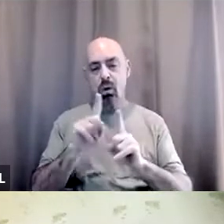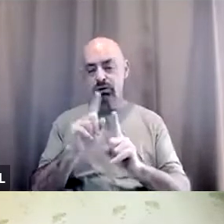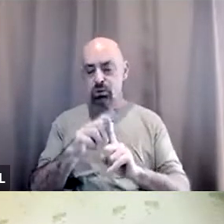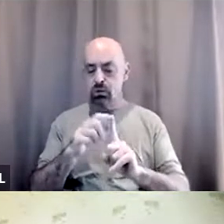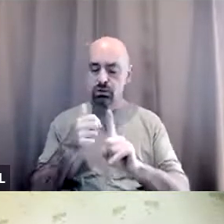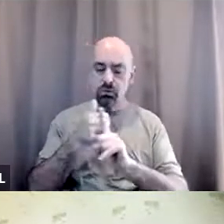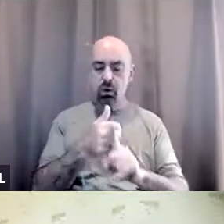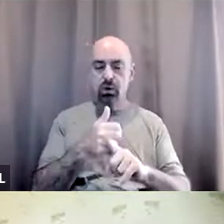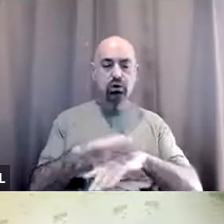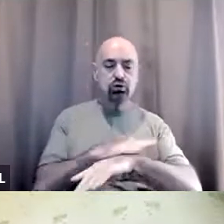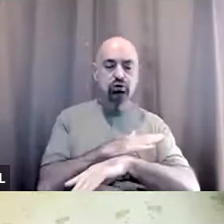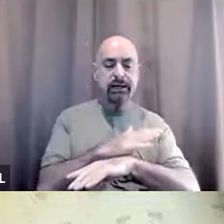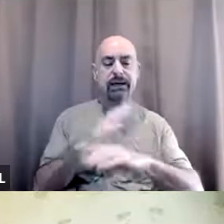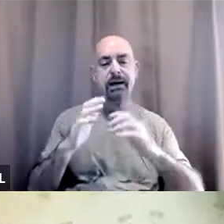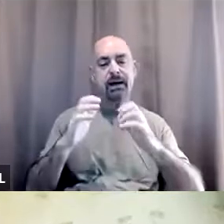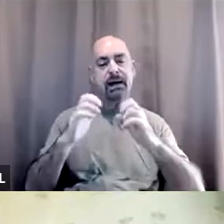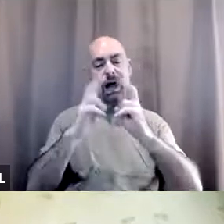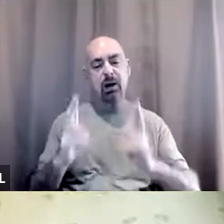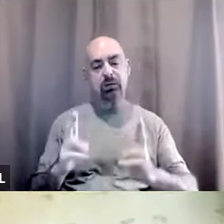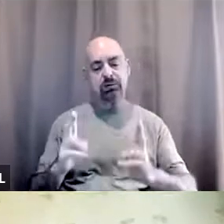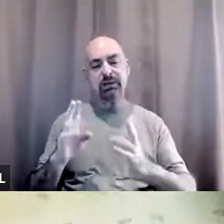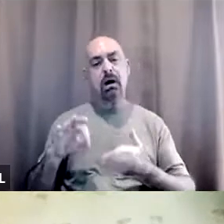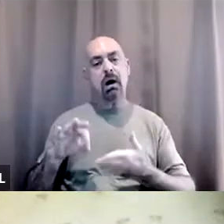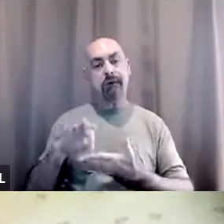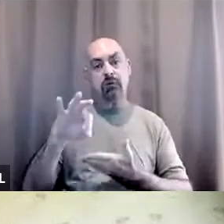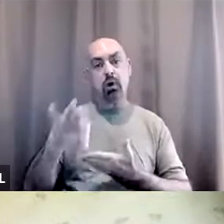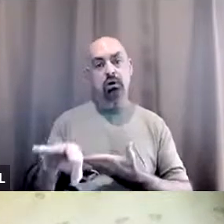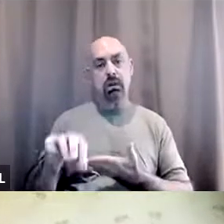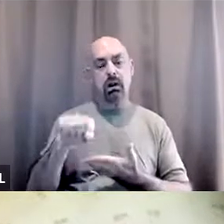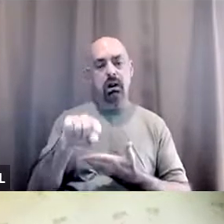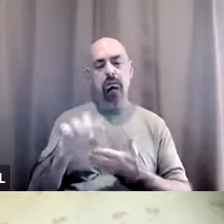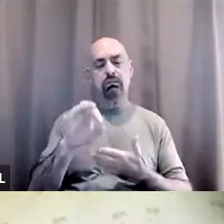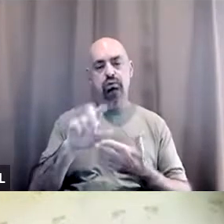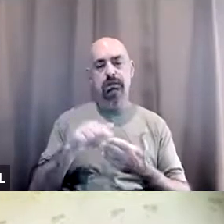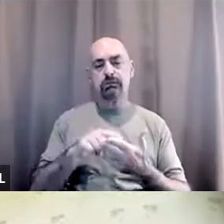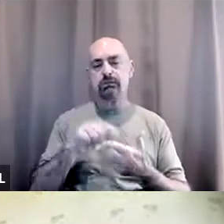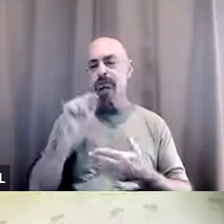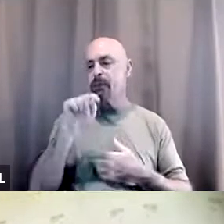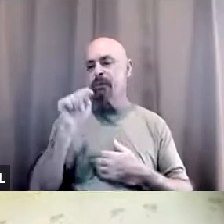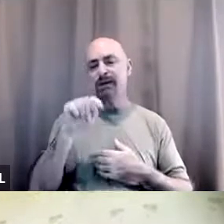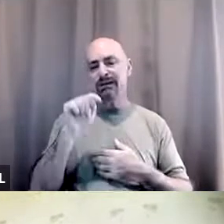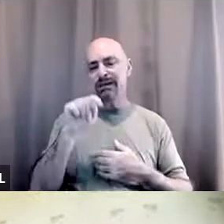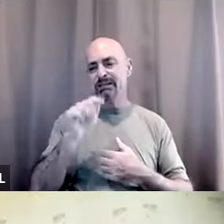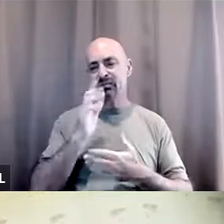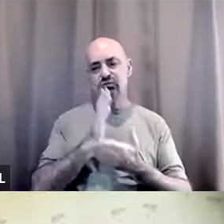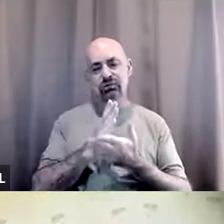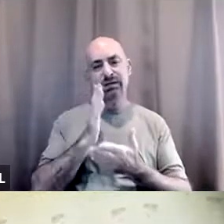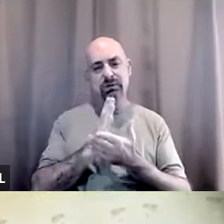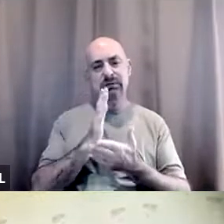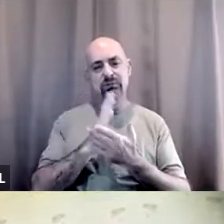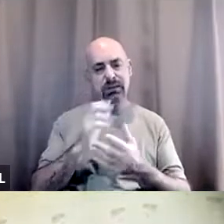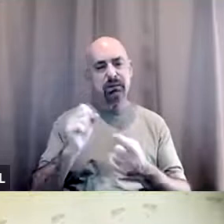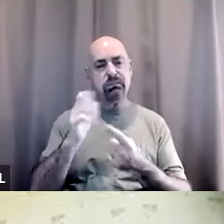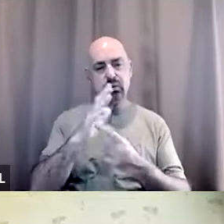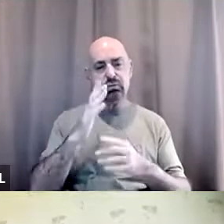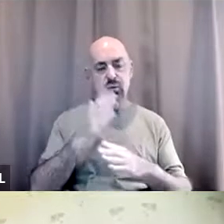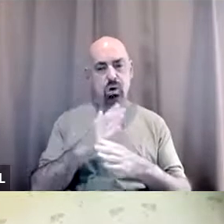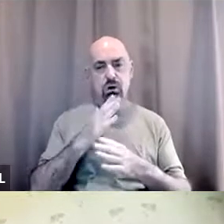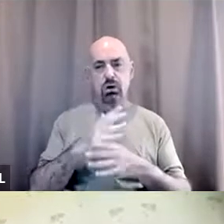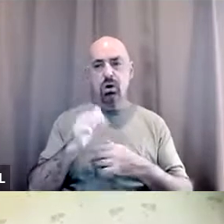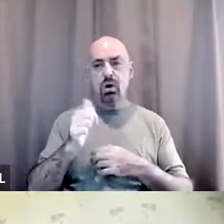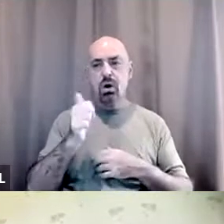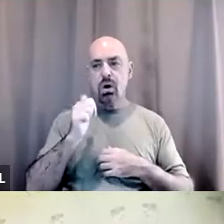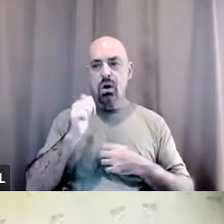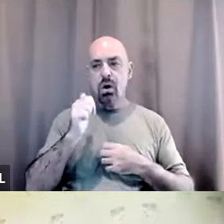Housing Project. This is really important work. We all know the challenges moving around cities and